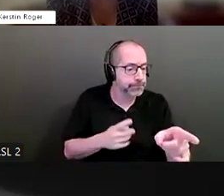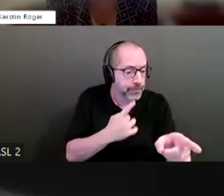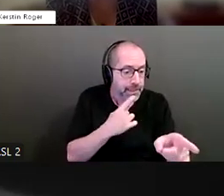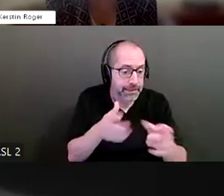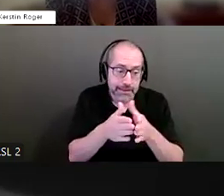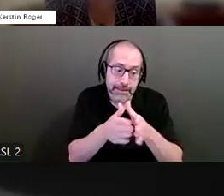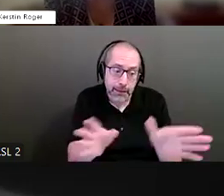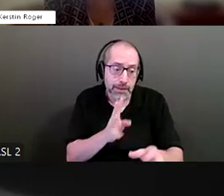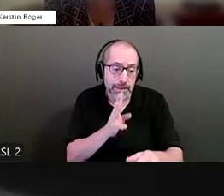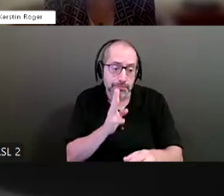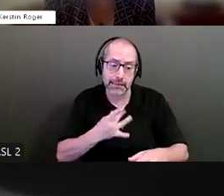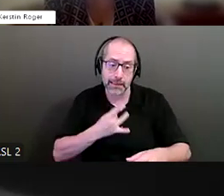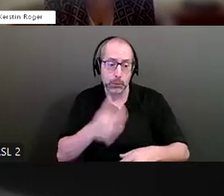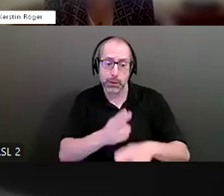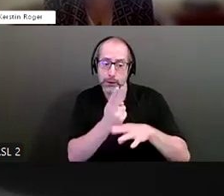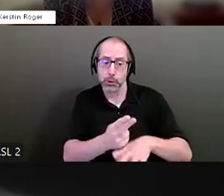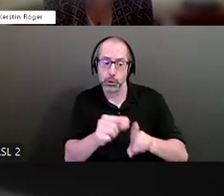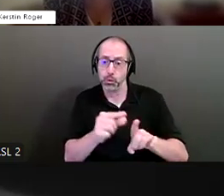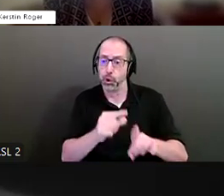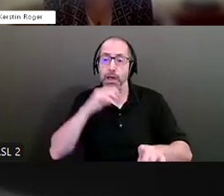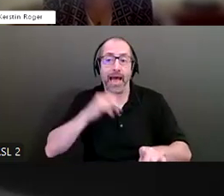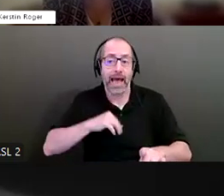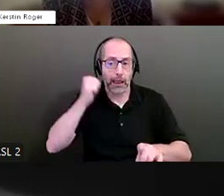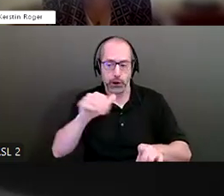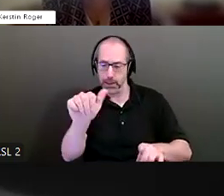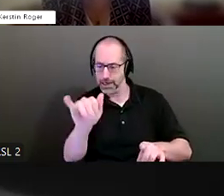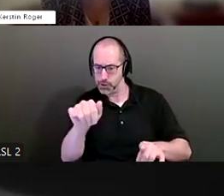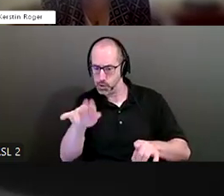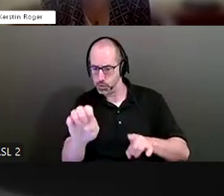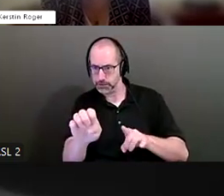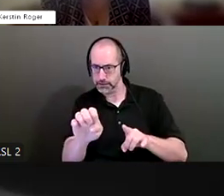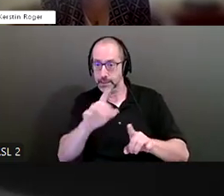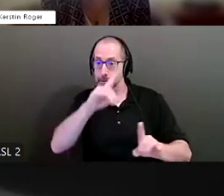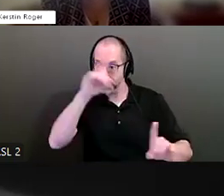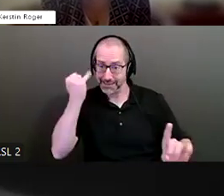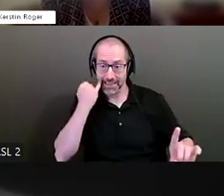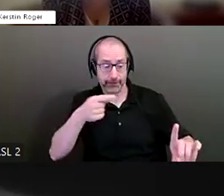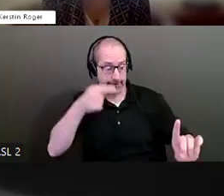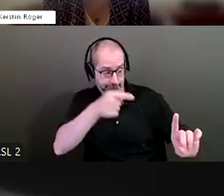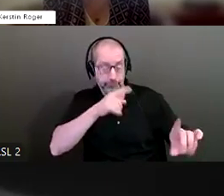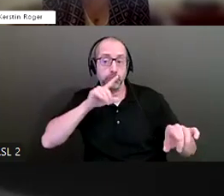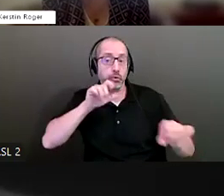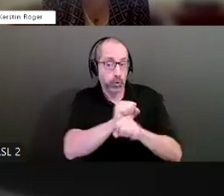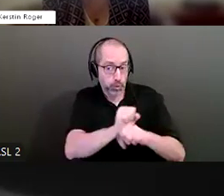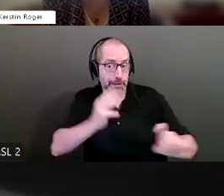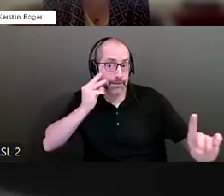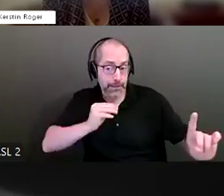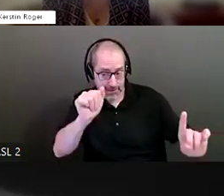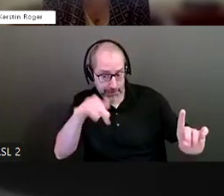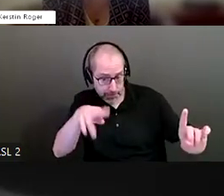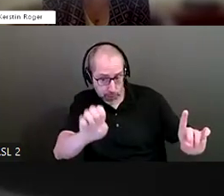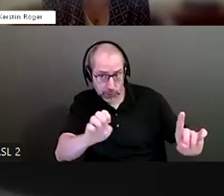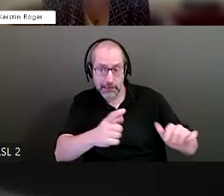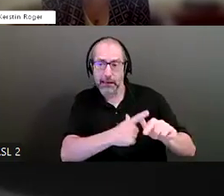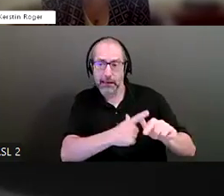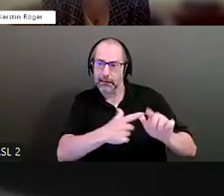to use the word elder abuse, only because if somebody is experiencing it, to put a label on something